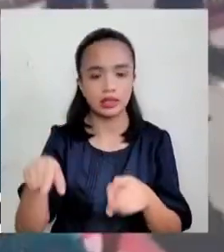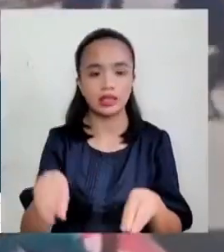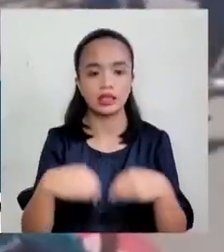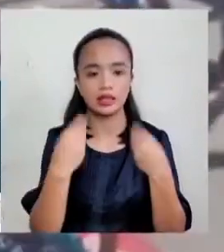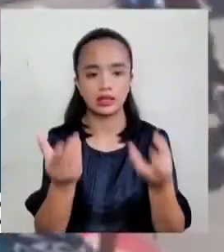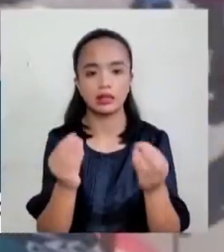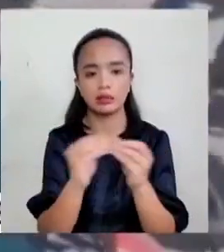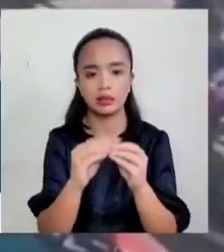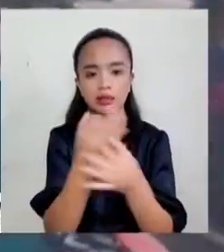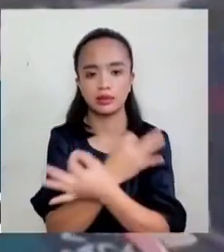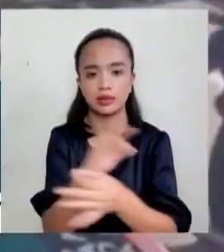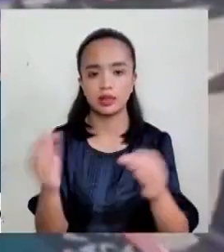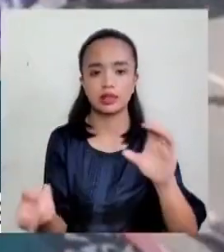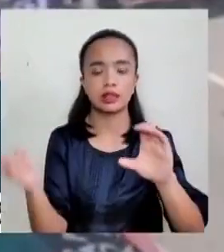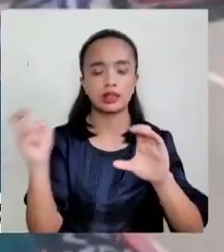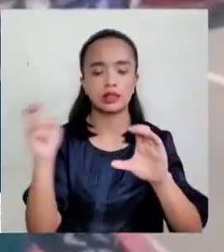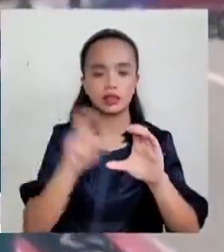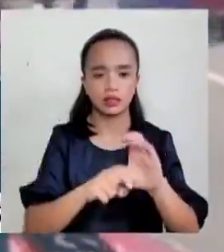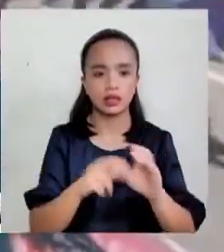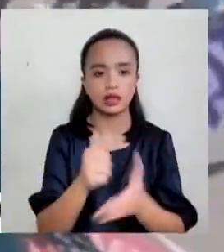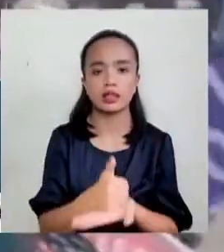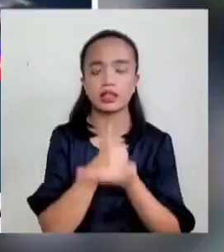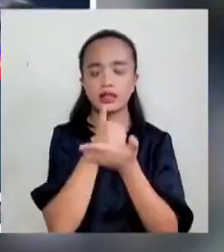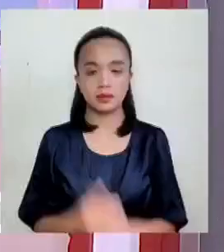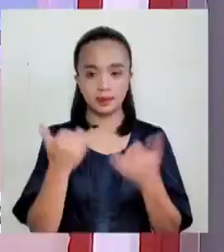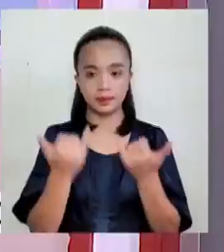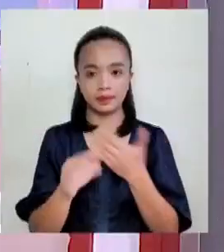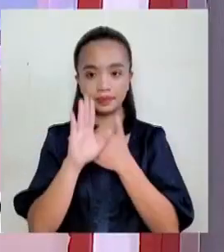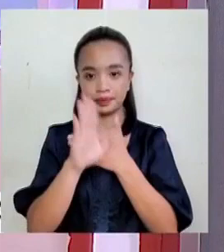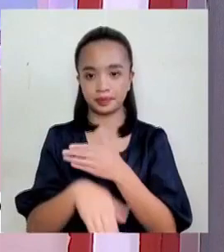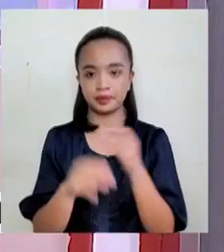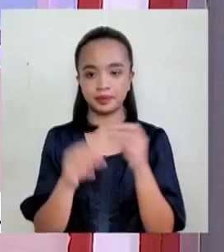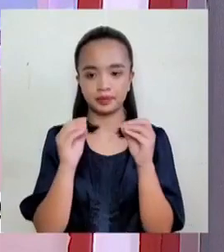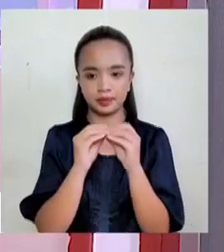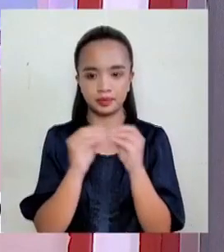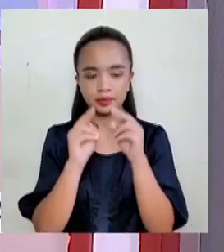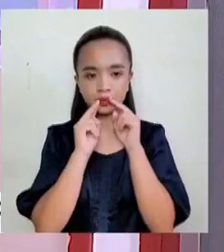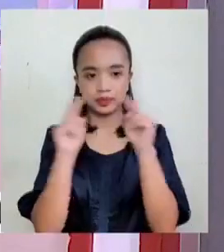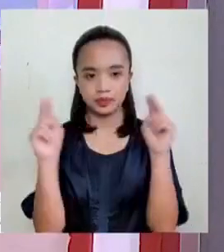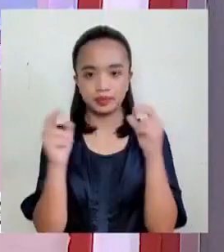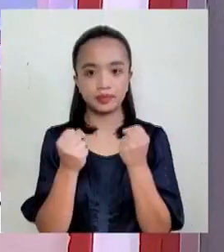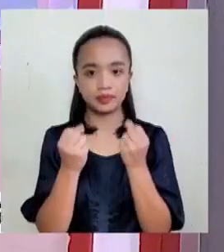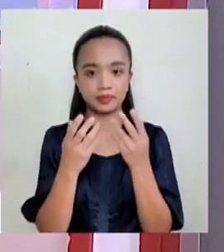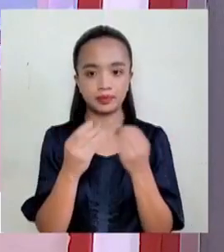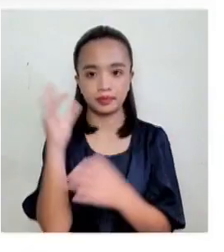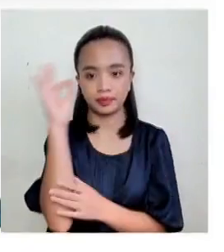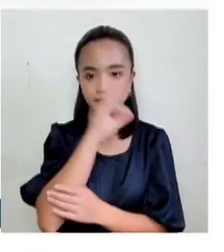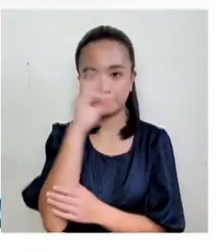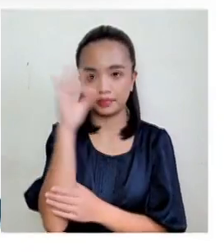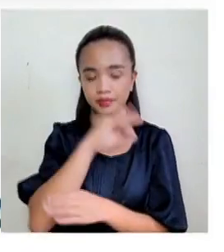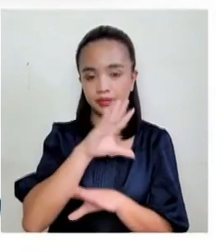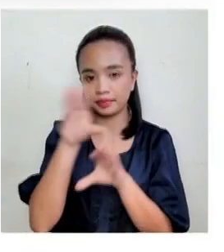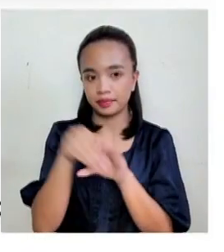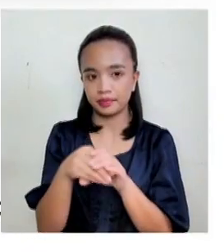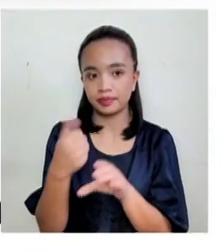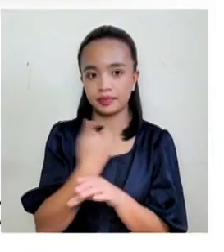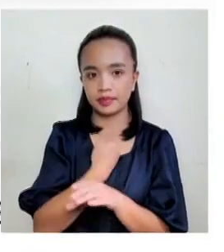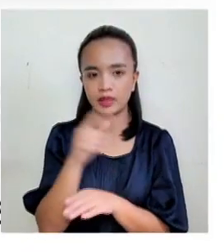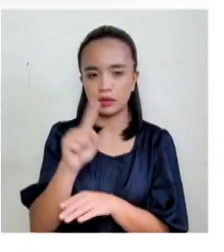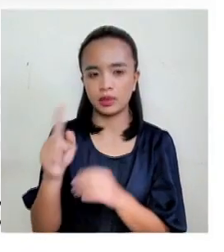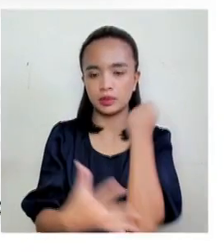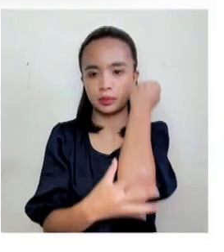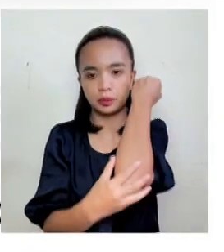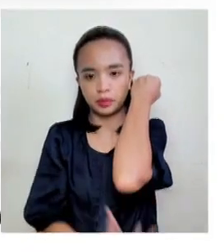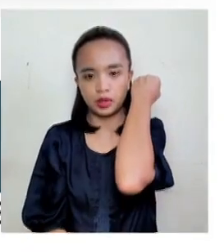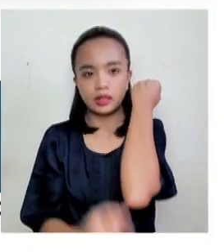ride assistance and would help manage the traffic flow. Fewer Filipinos consider themselves as poor. A survey by the